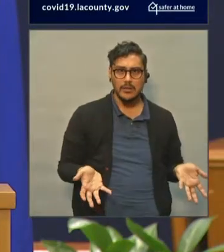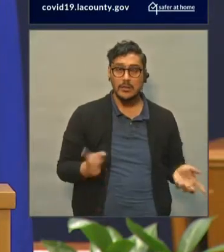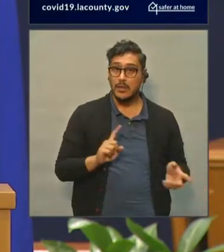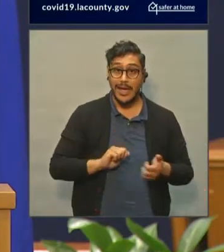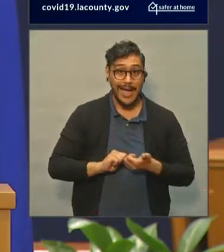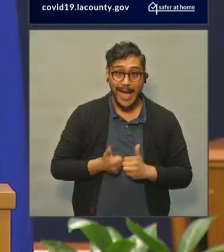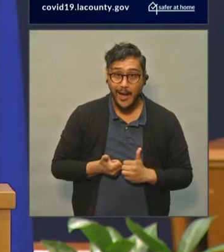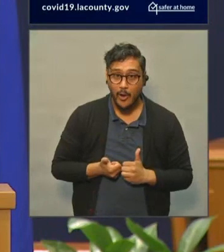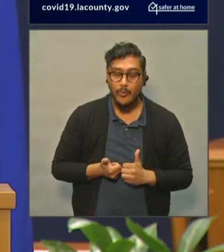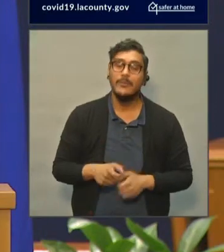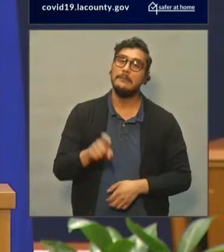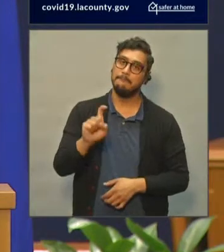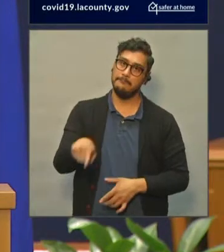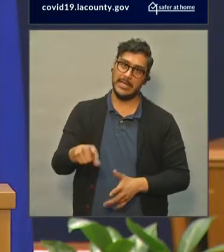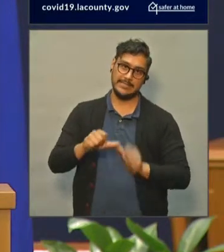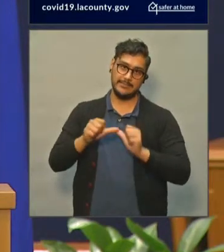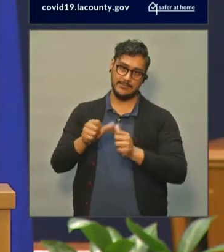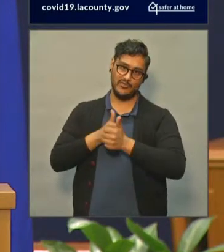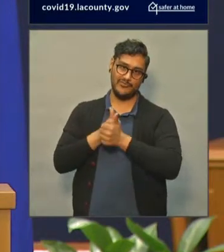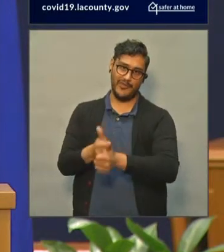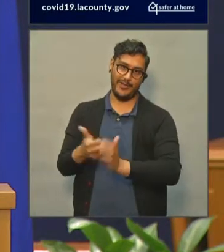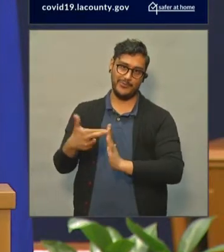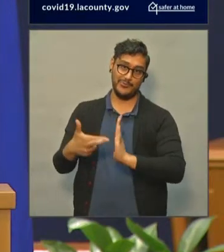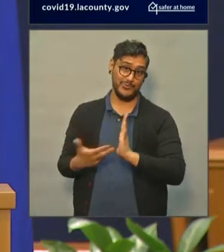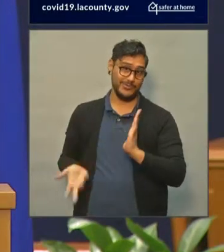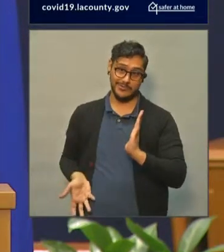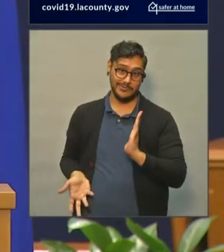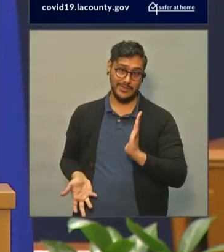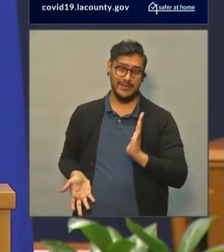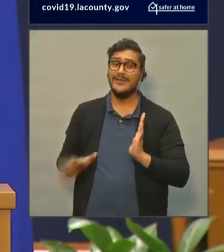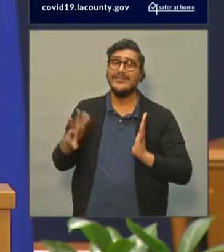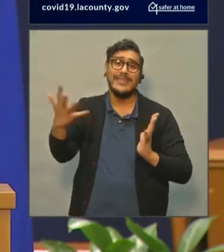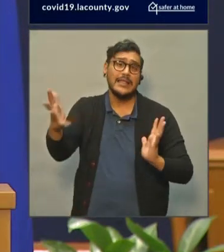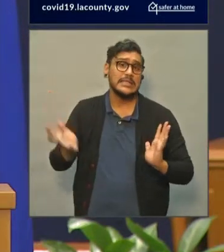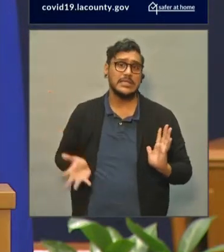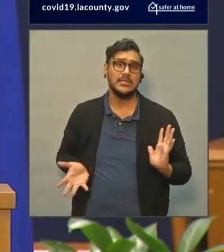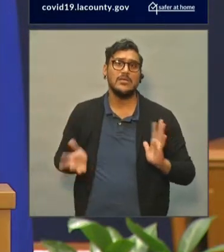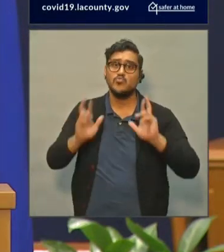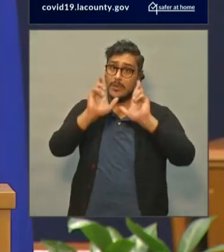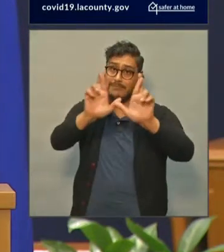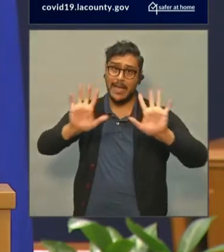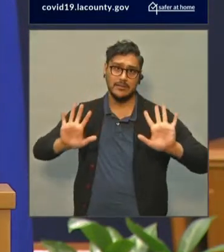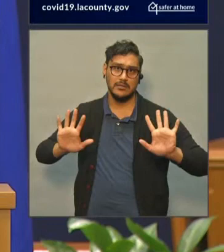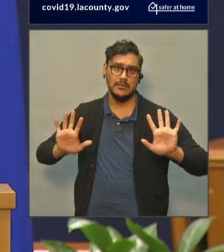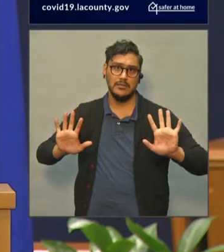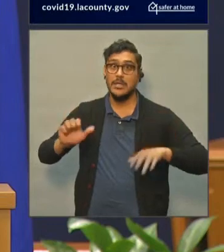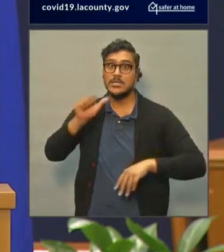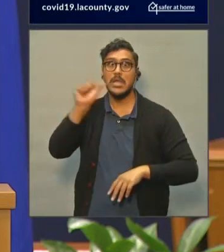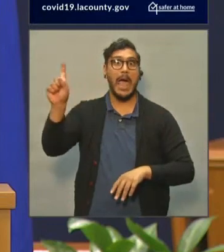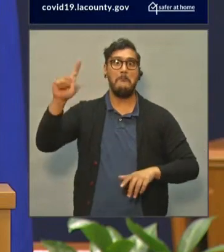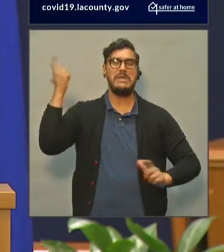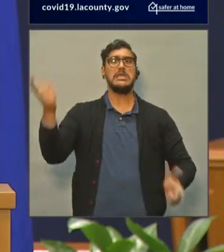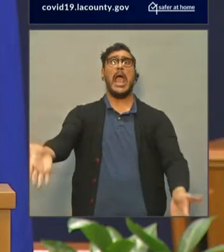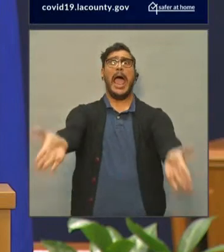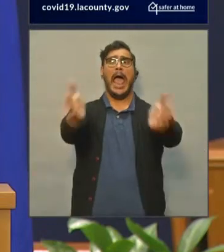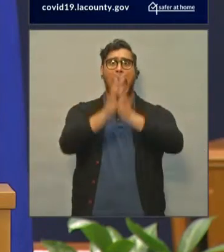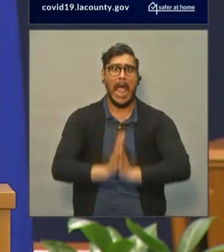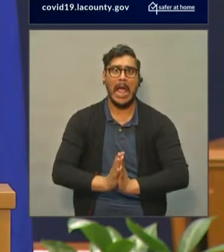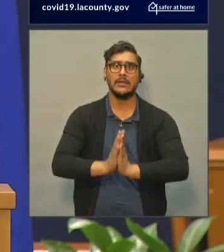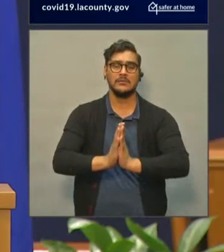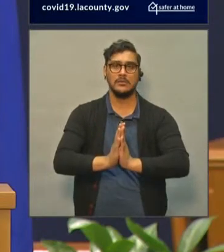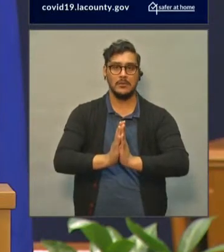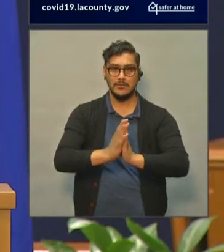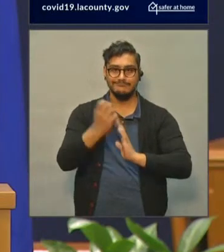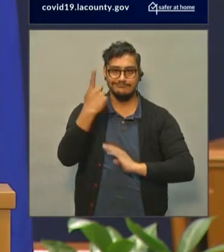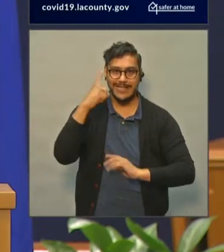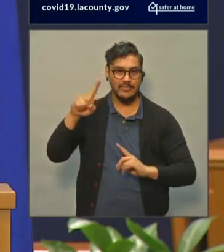would encourage you all to just honor the request. It's not a big ask given what we have in